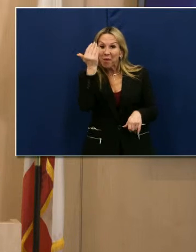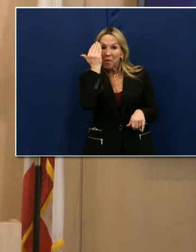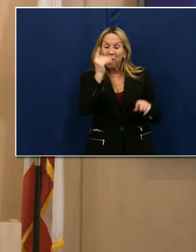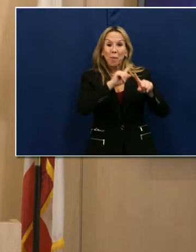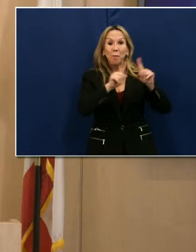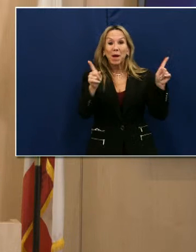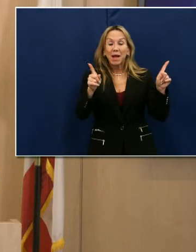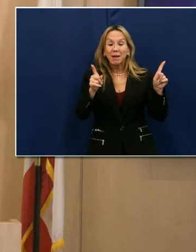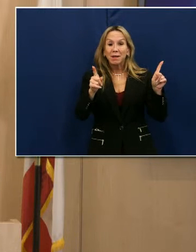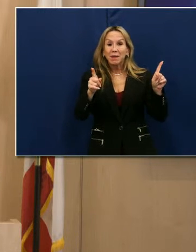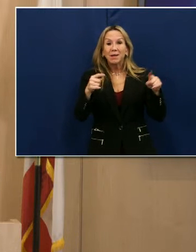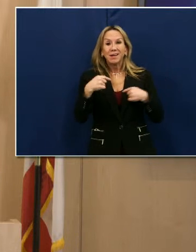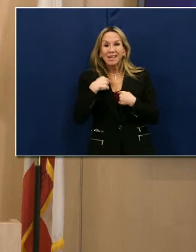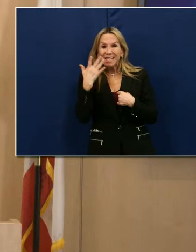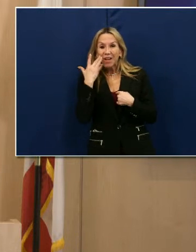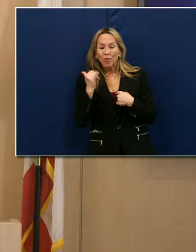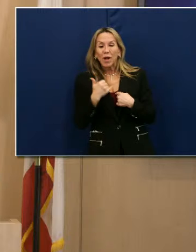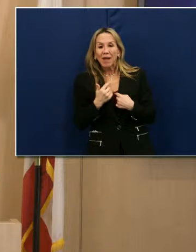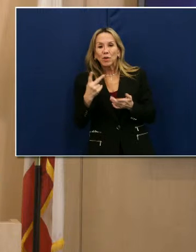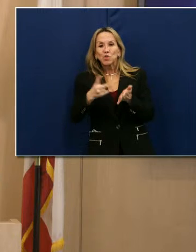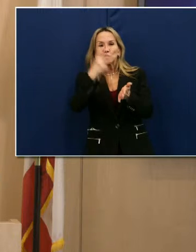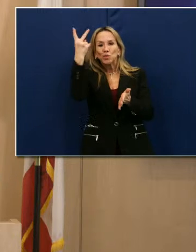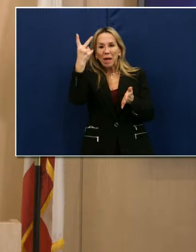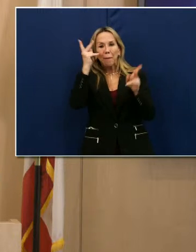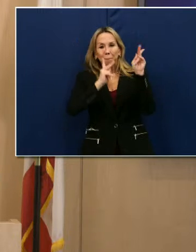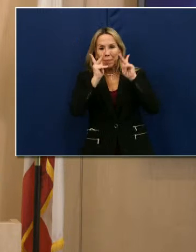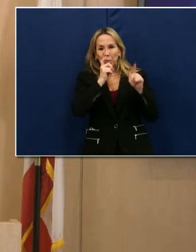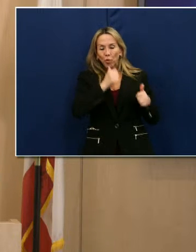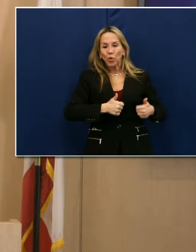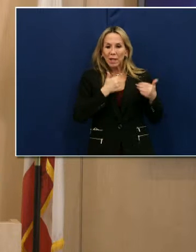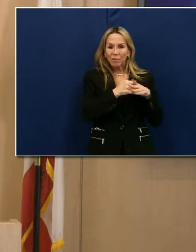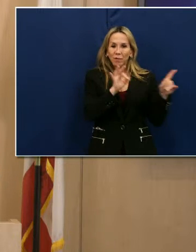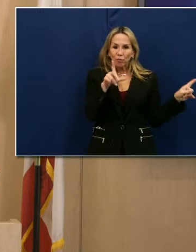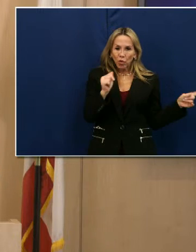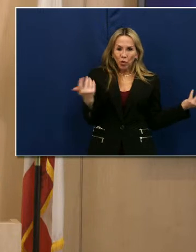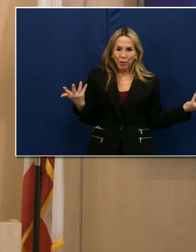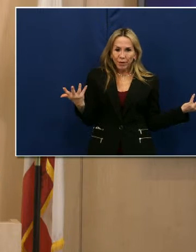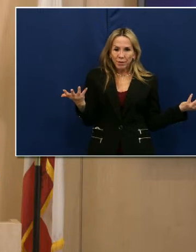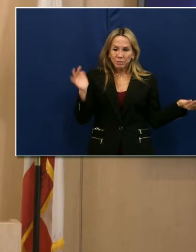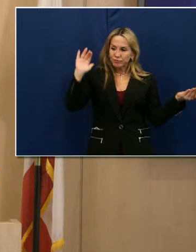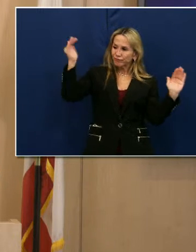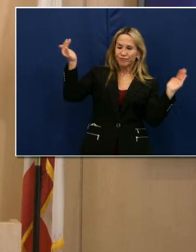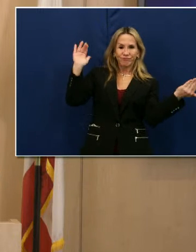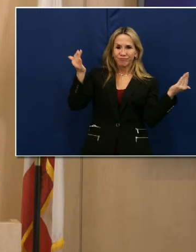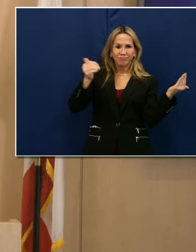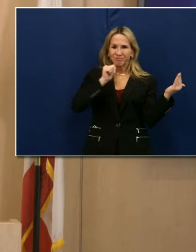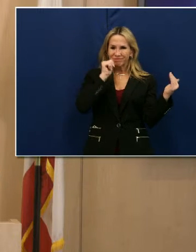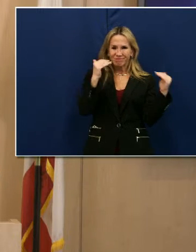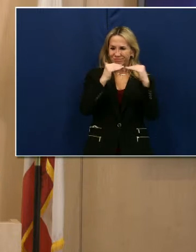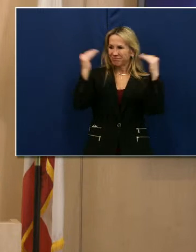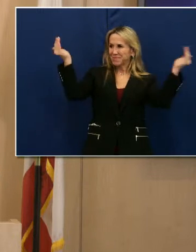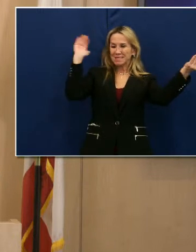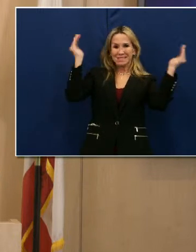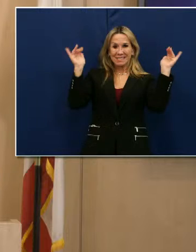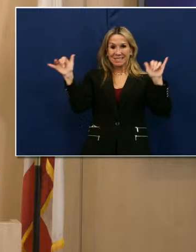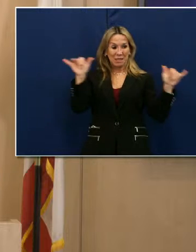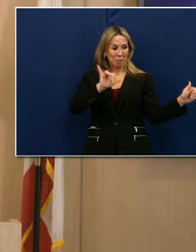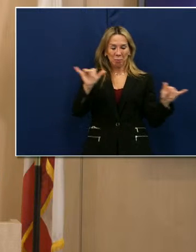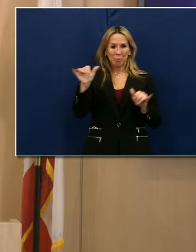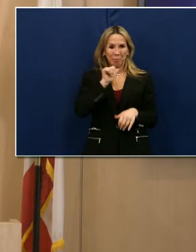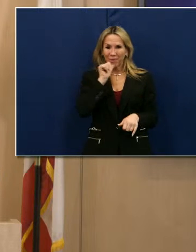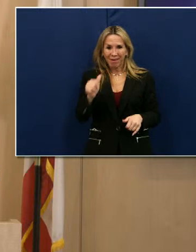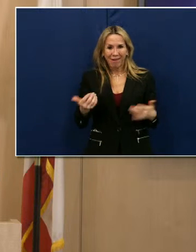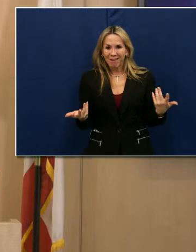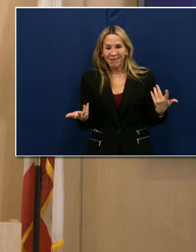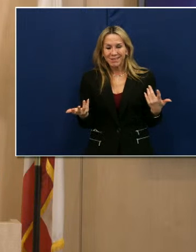twice as many people as Florida has. So it is not a fair comparison in terms of the number of cases.